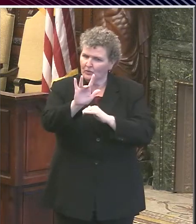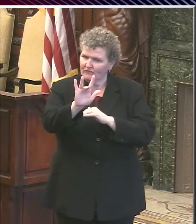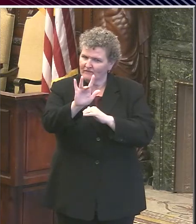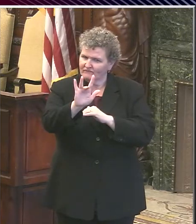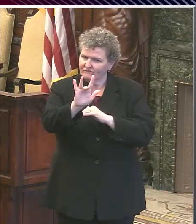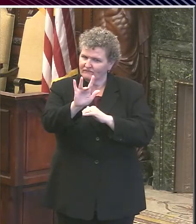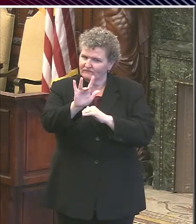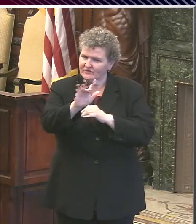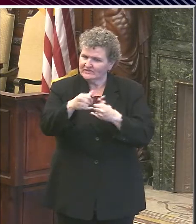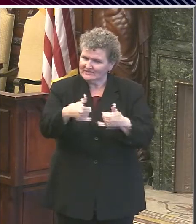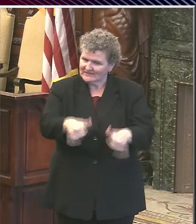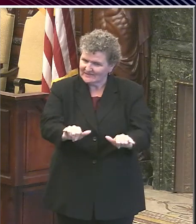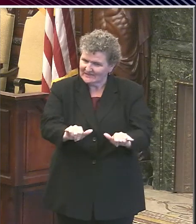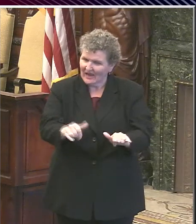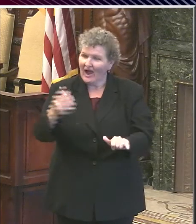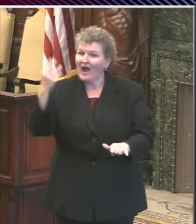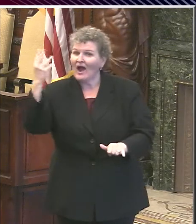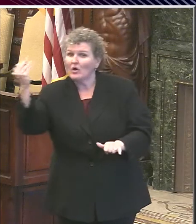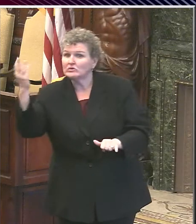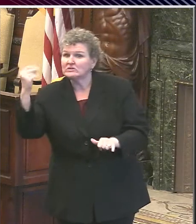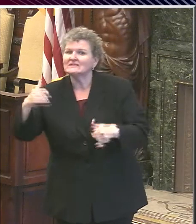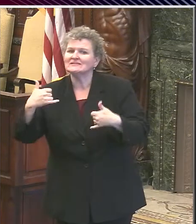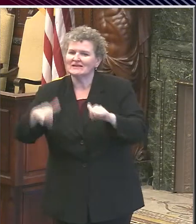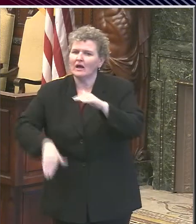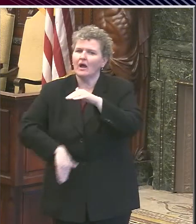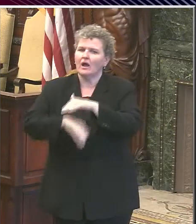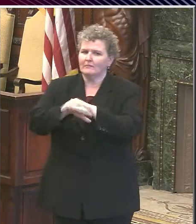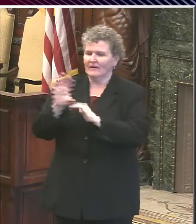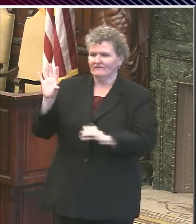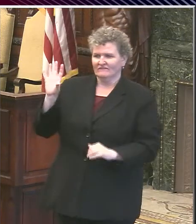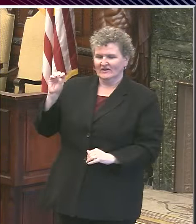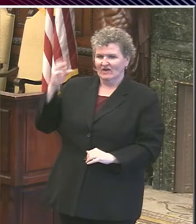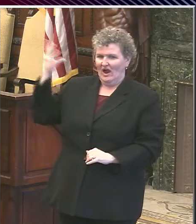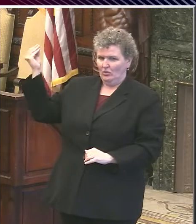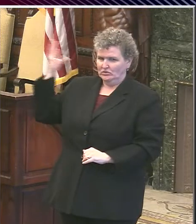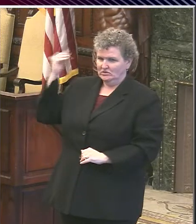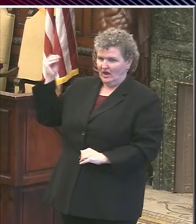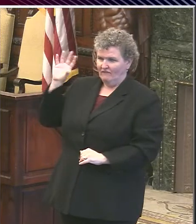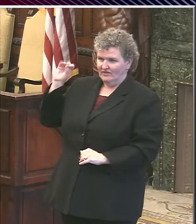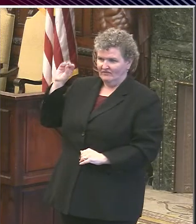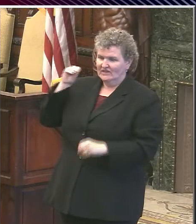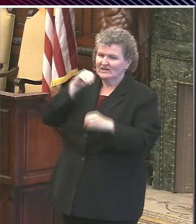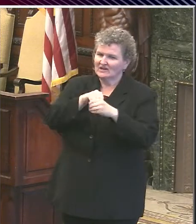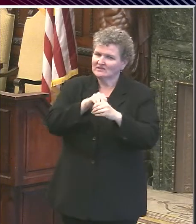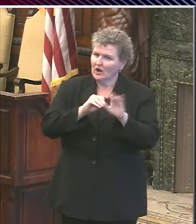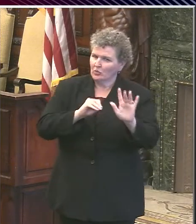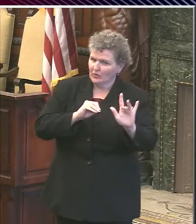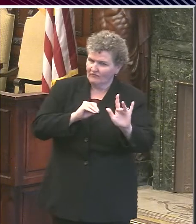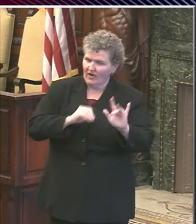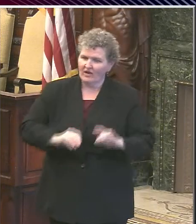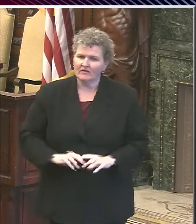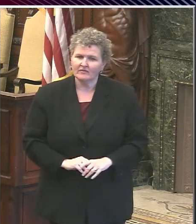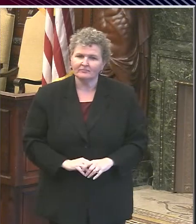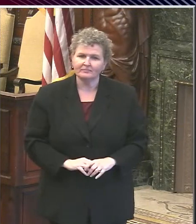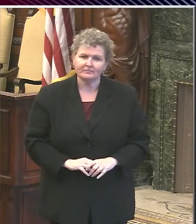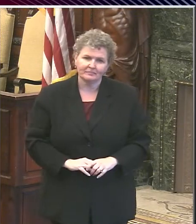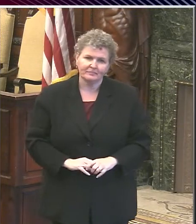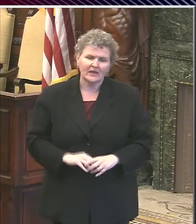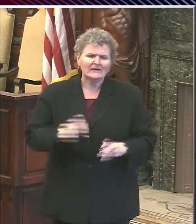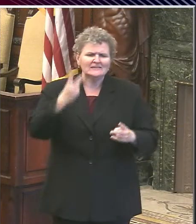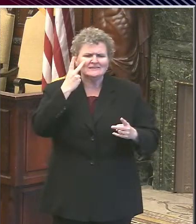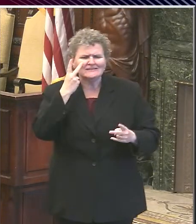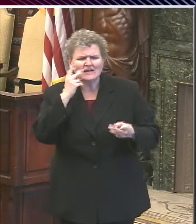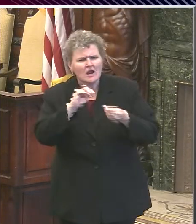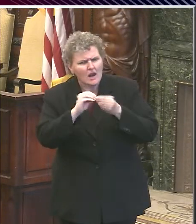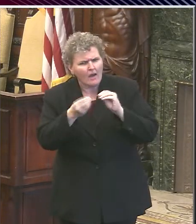persons, and outdoor gatherings are still capped at 50 persons. Now, with the decline in cases that we've seen over the past few